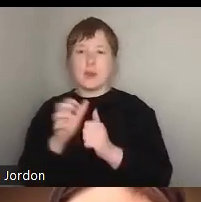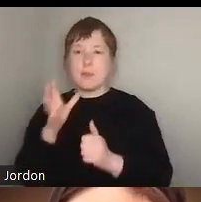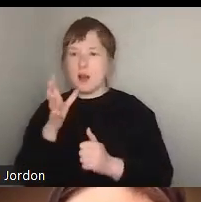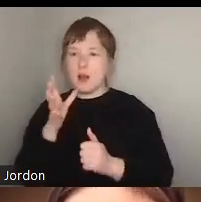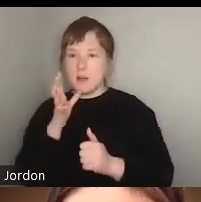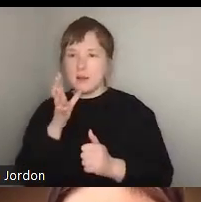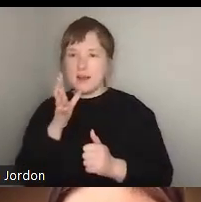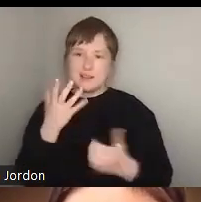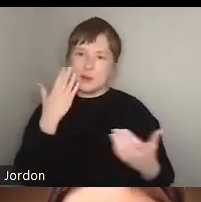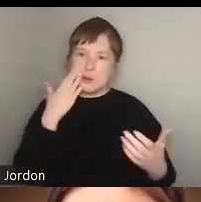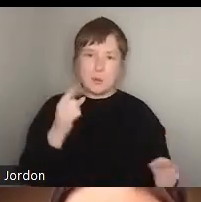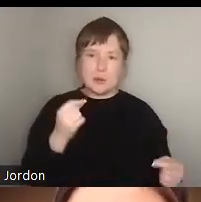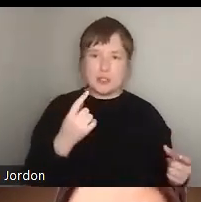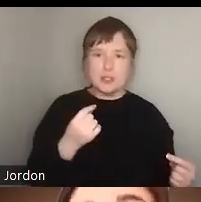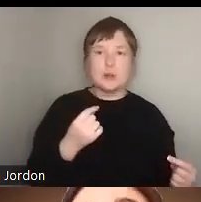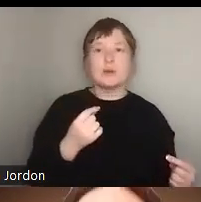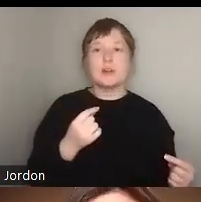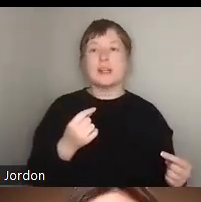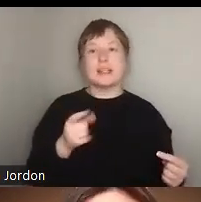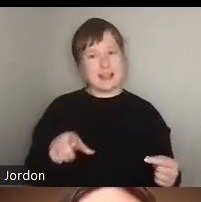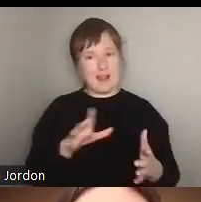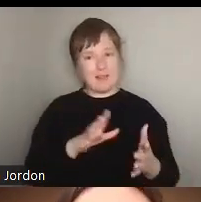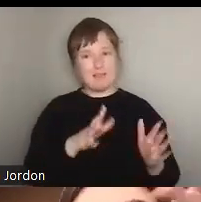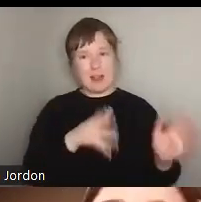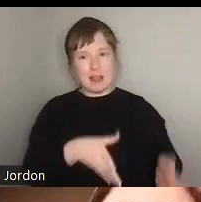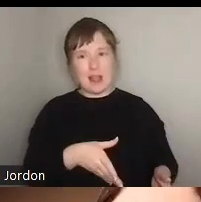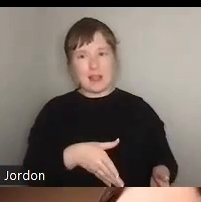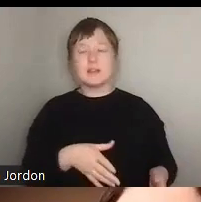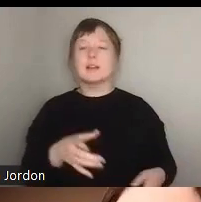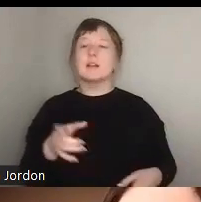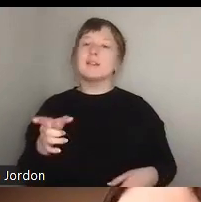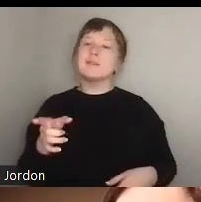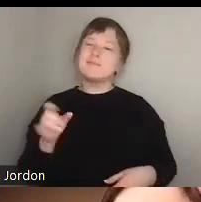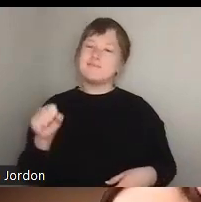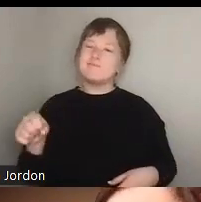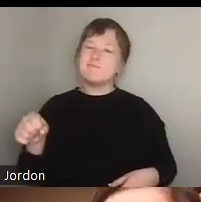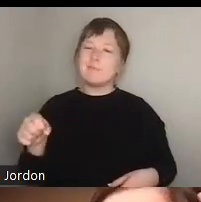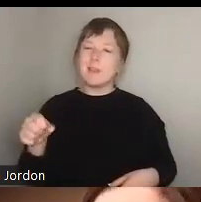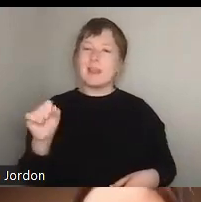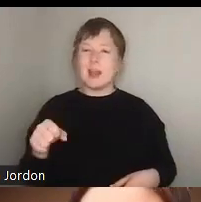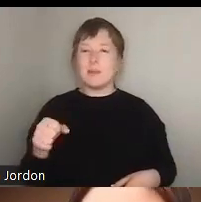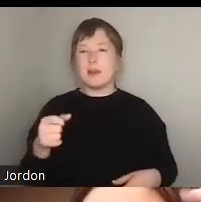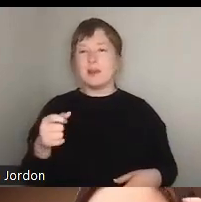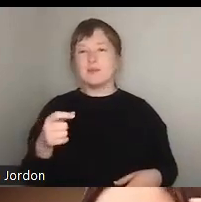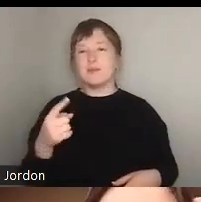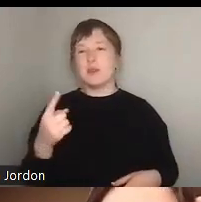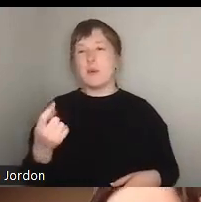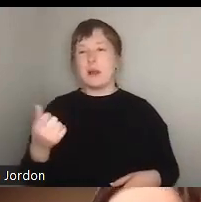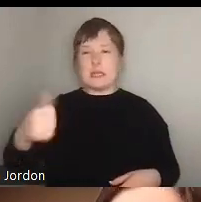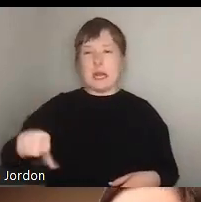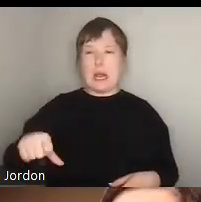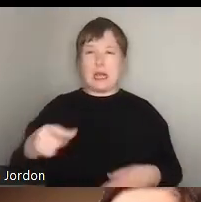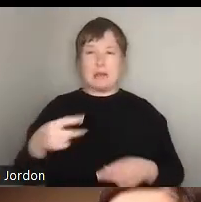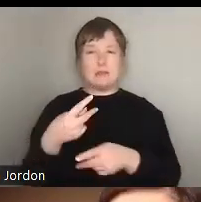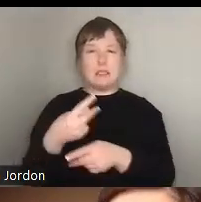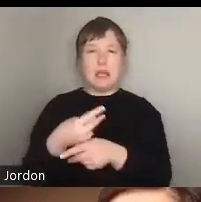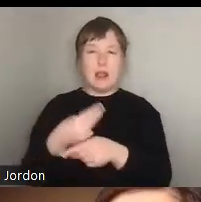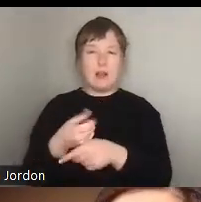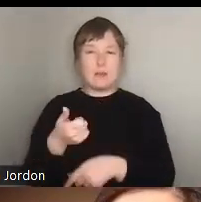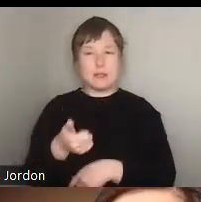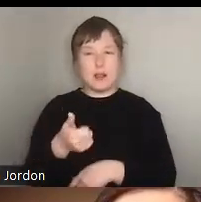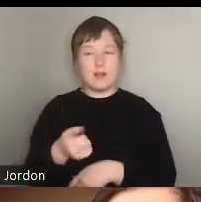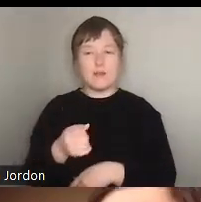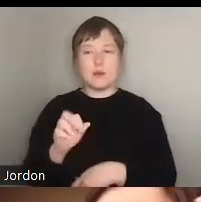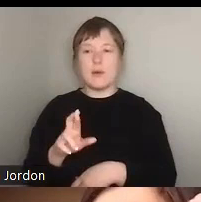neglect? So that can be one thing, whereas people are denied sort of the ability to take care of their hygiene, or the person who's supposed to